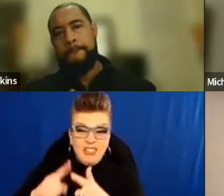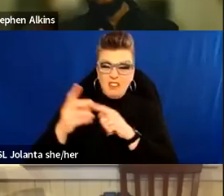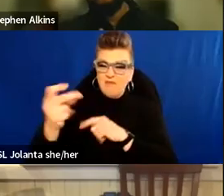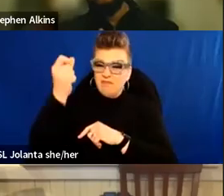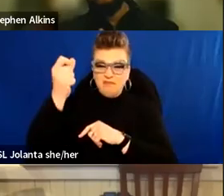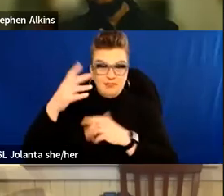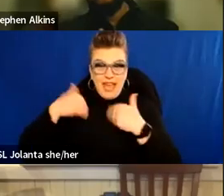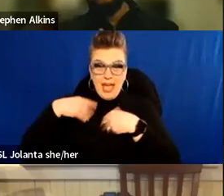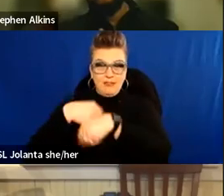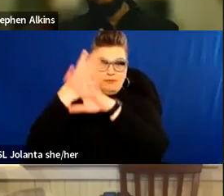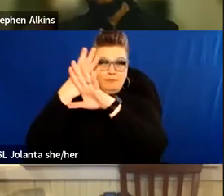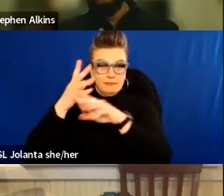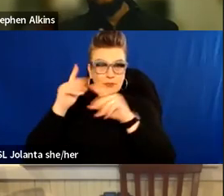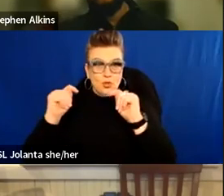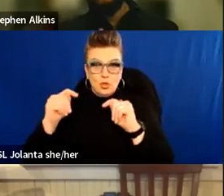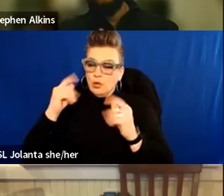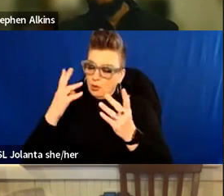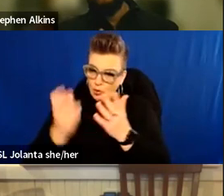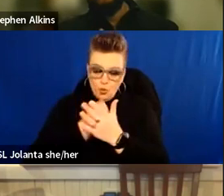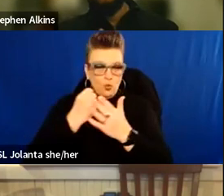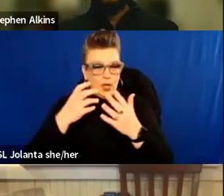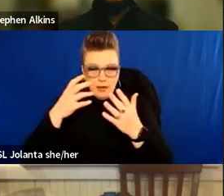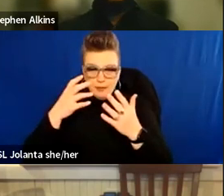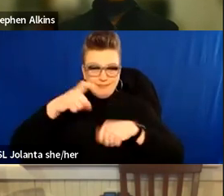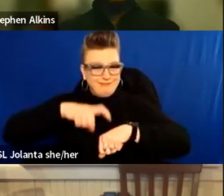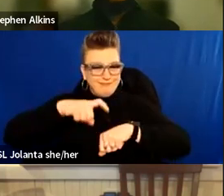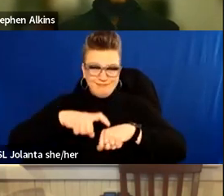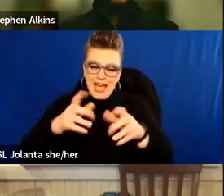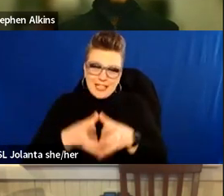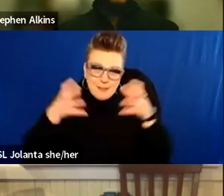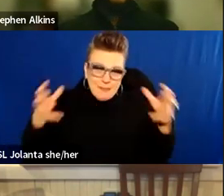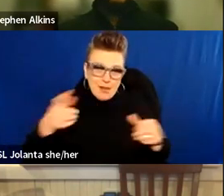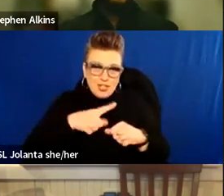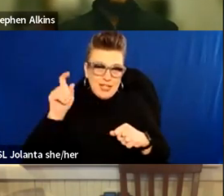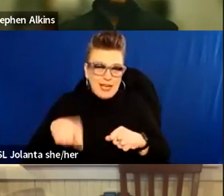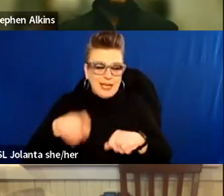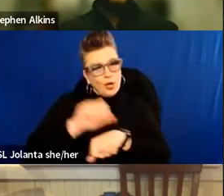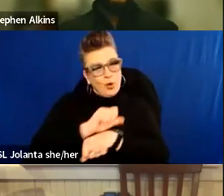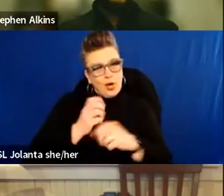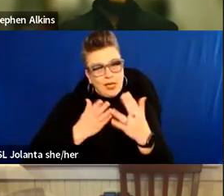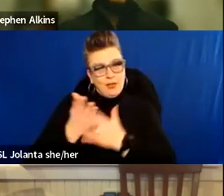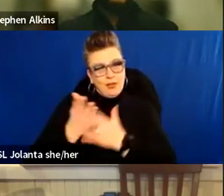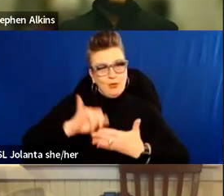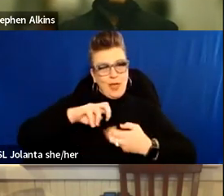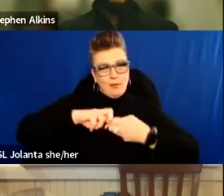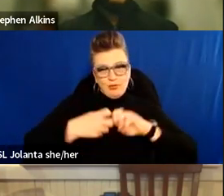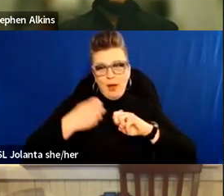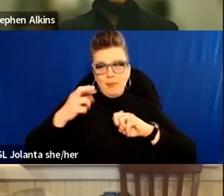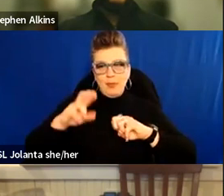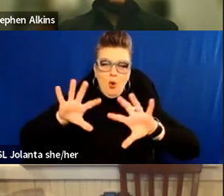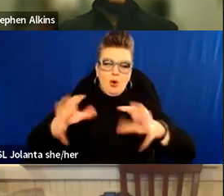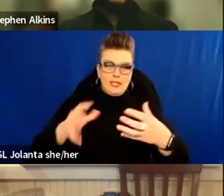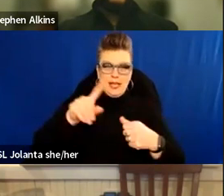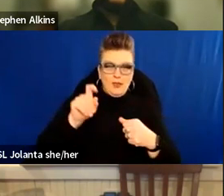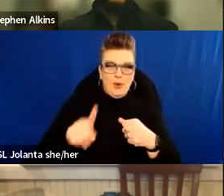tutor who will spend as much time as as the student needs working through that problem or set of questions